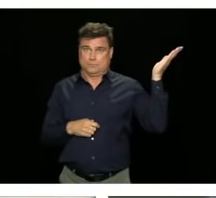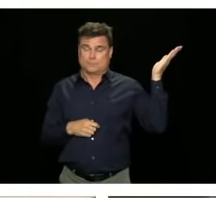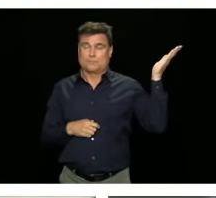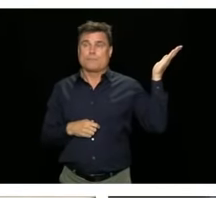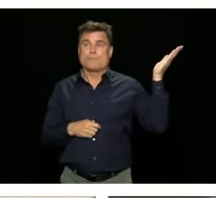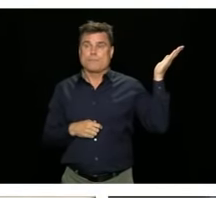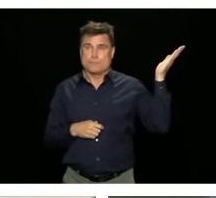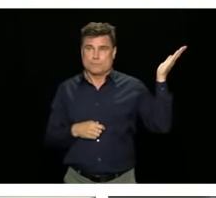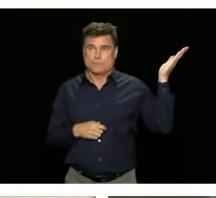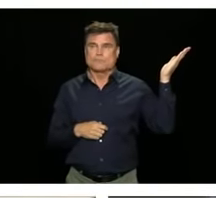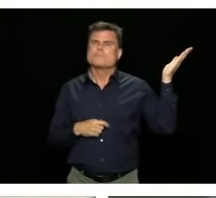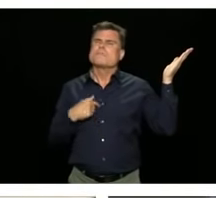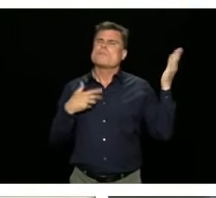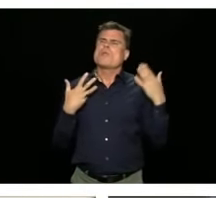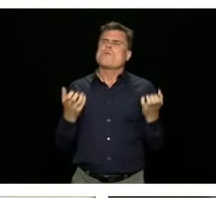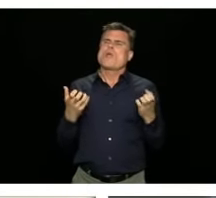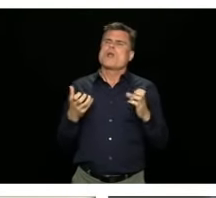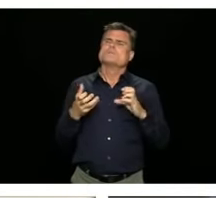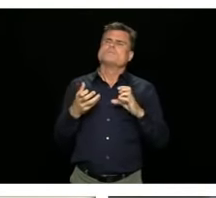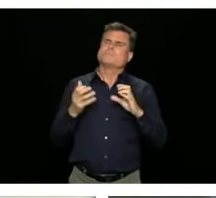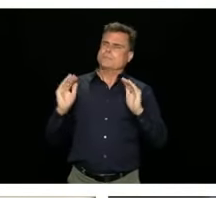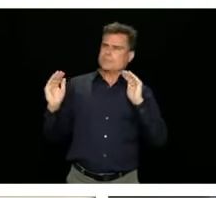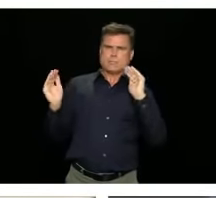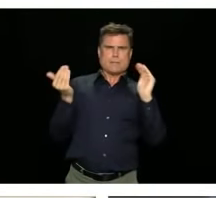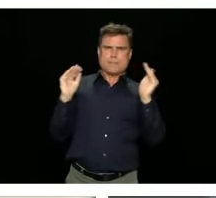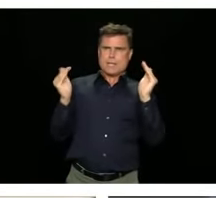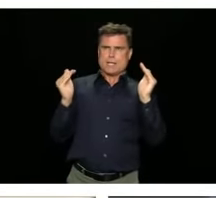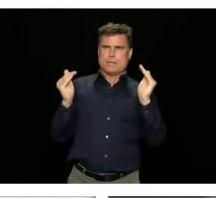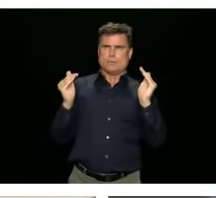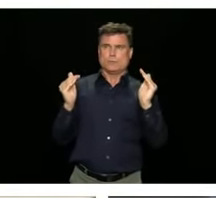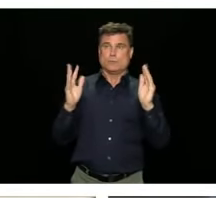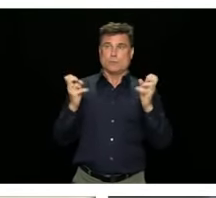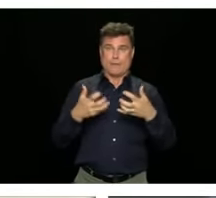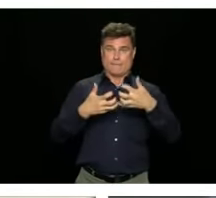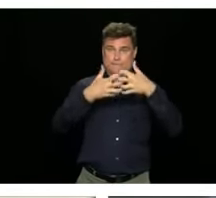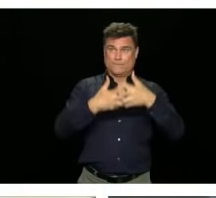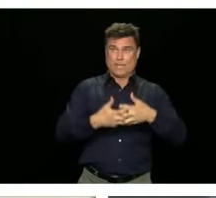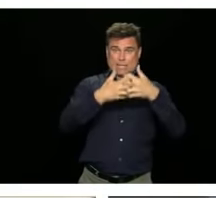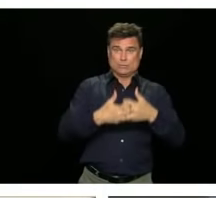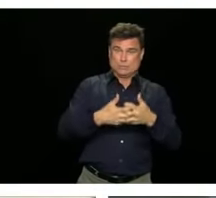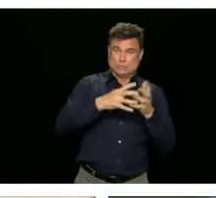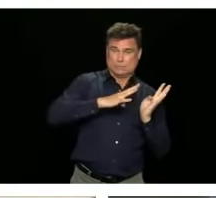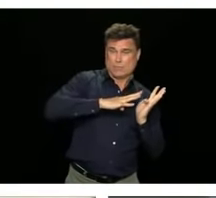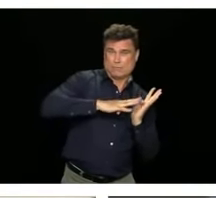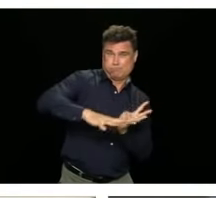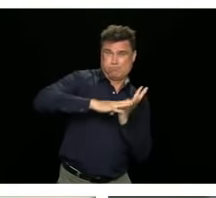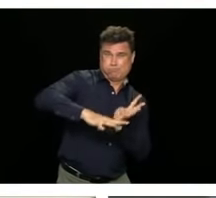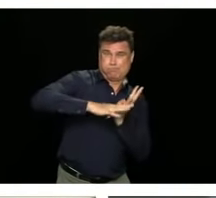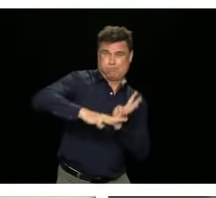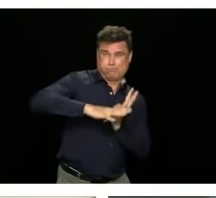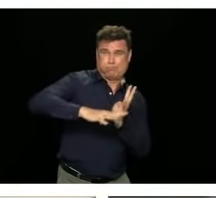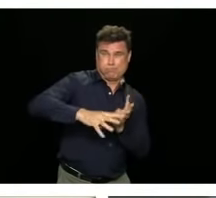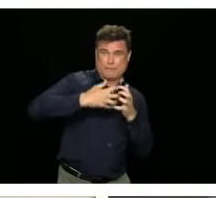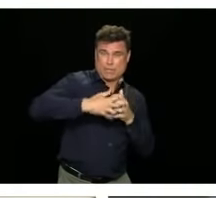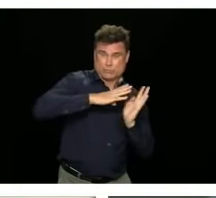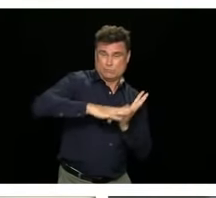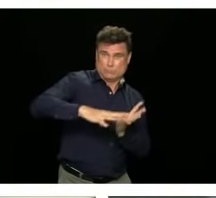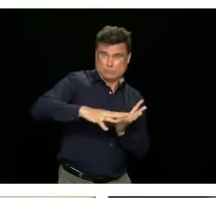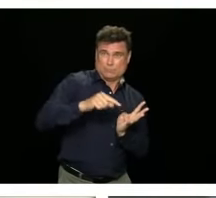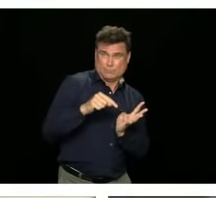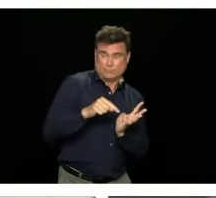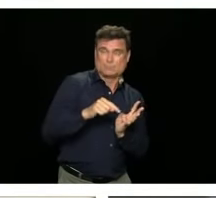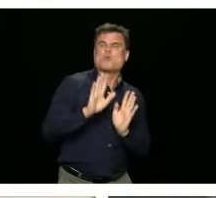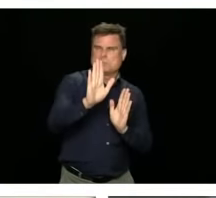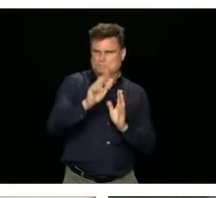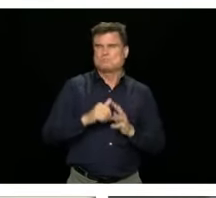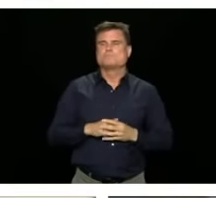analogy. And here she starts off with the premise that racism is so ingrained in society that if you don't do anything, we will